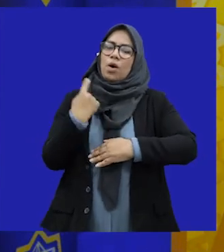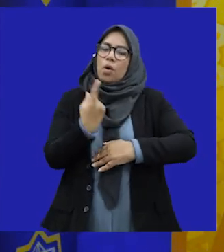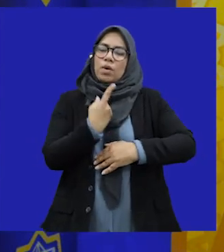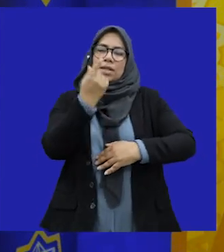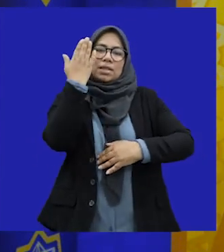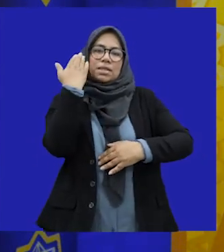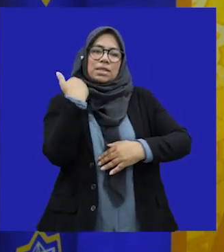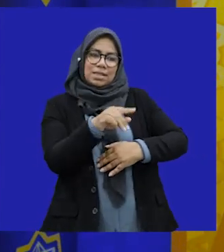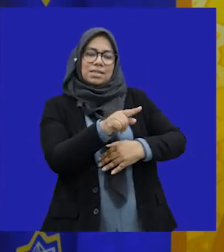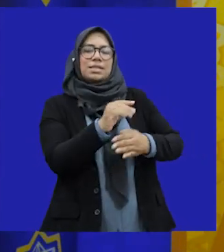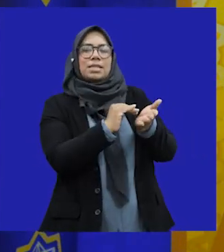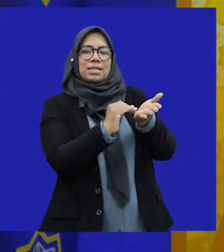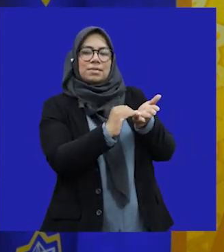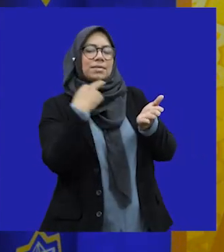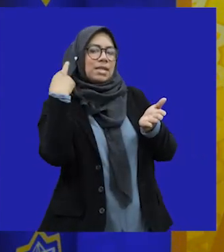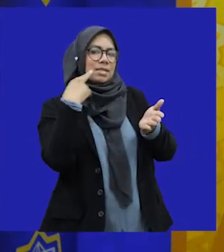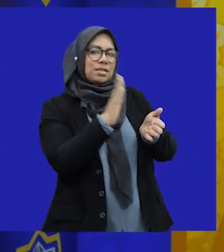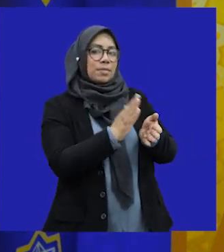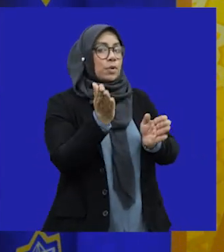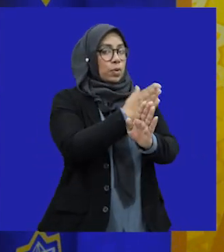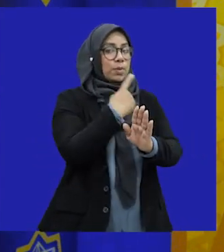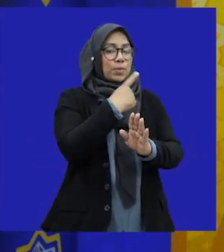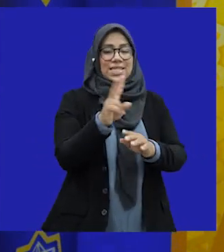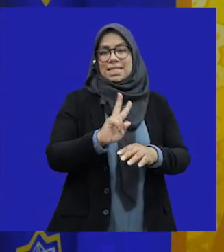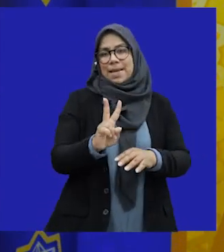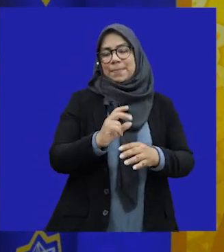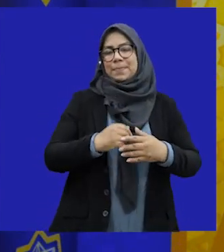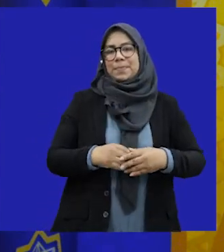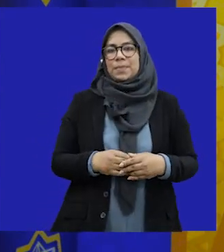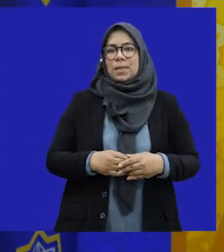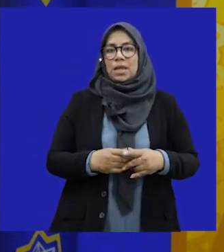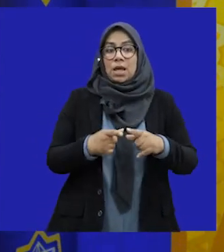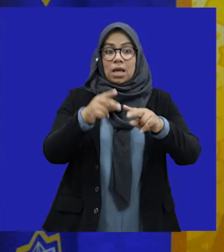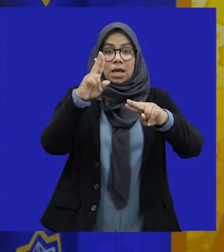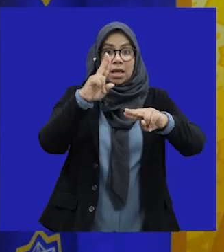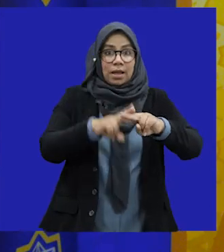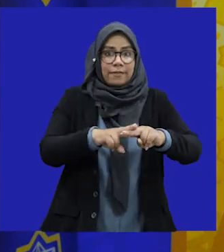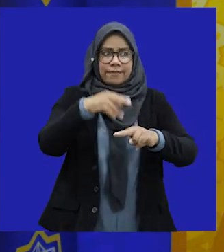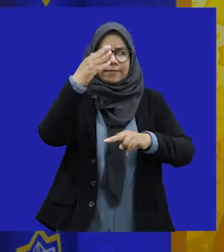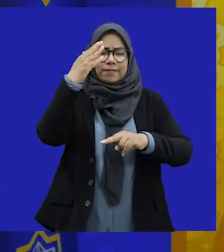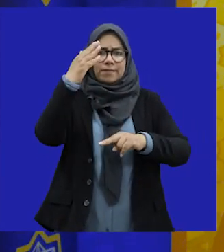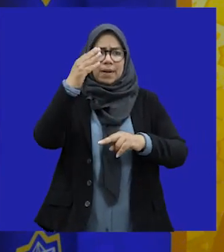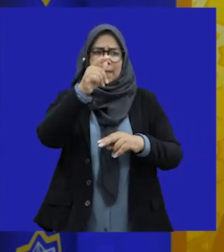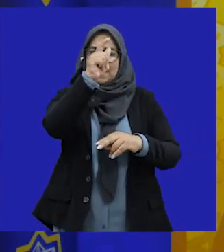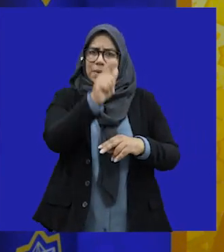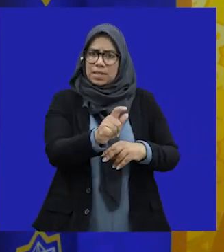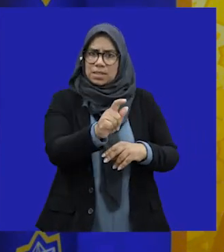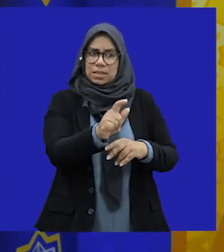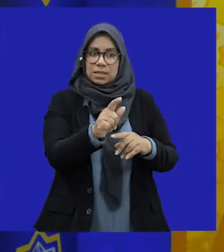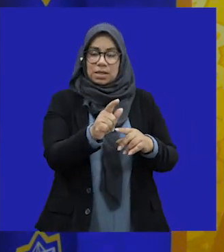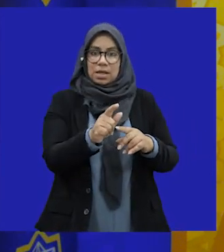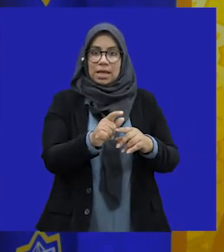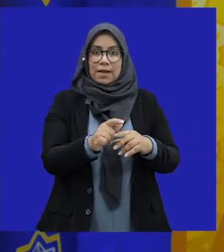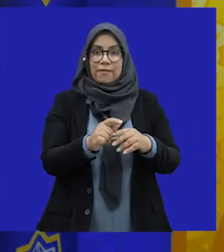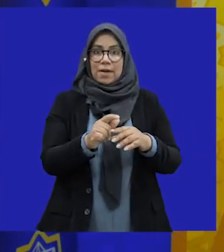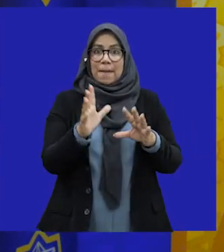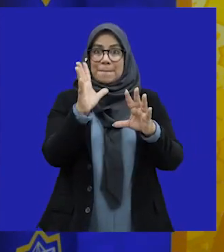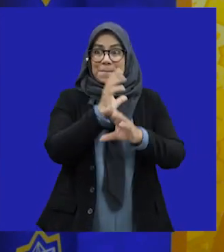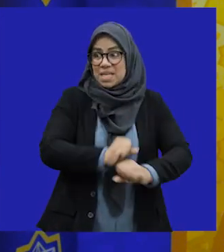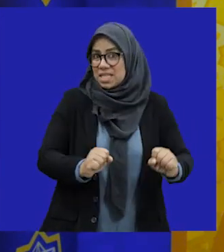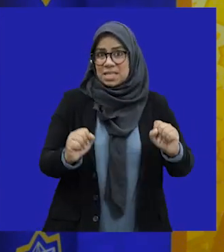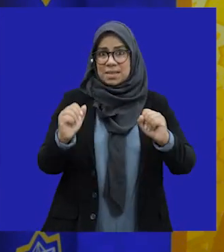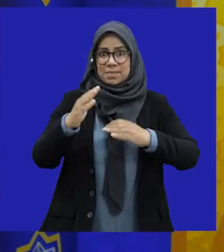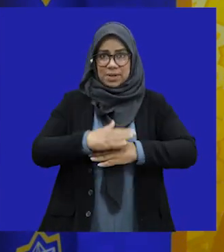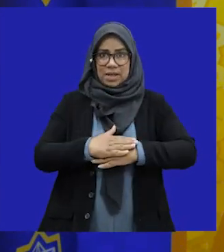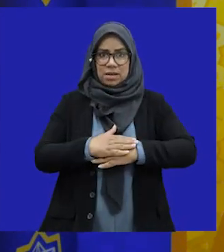for women, just as mentioned earlier. Now, if a person just leaves his prayers and does